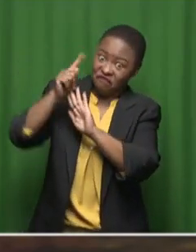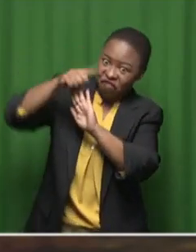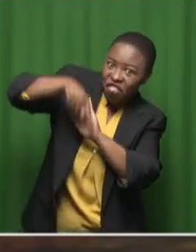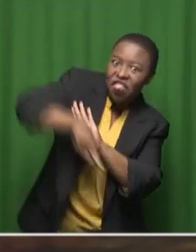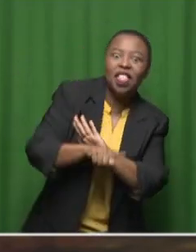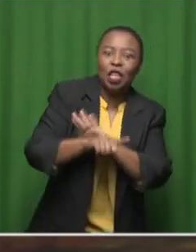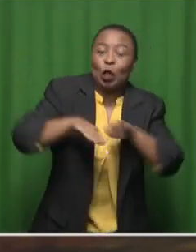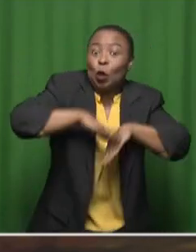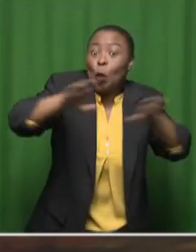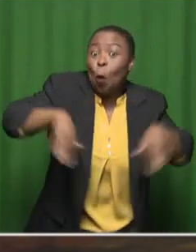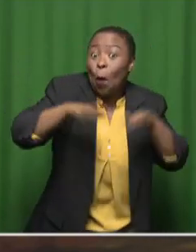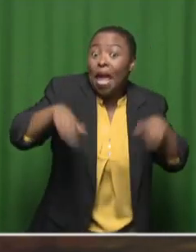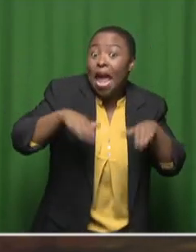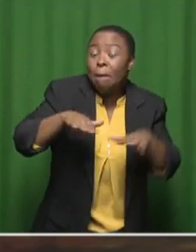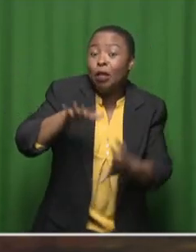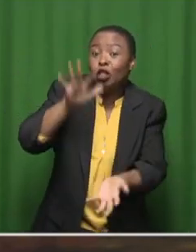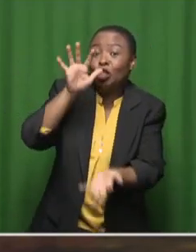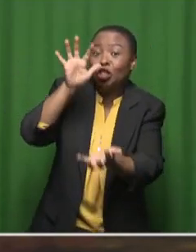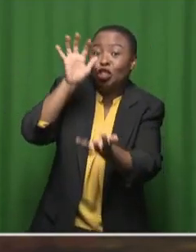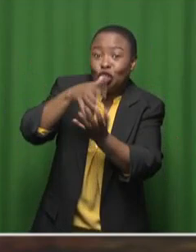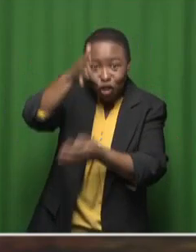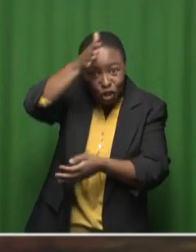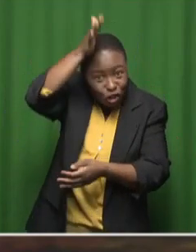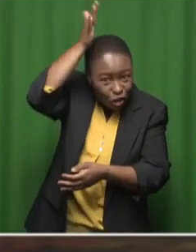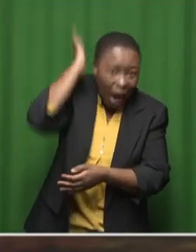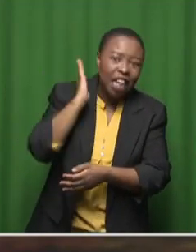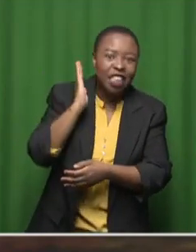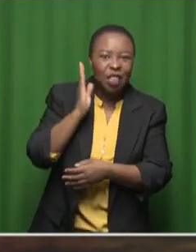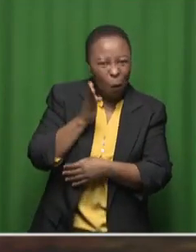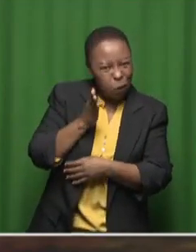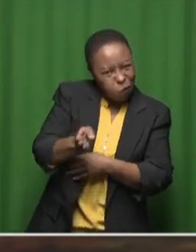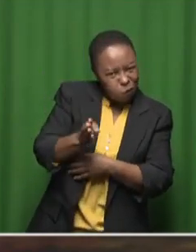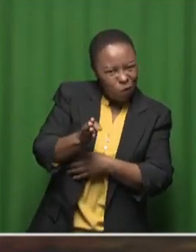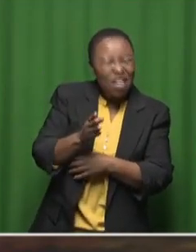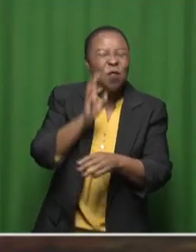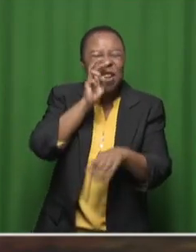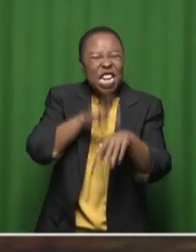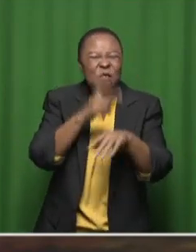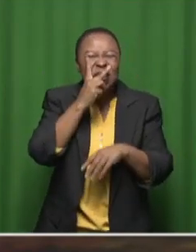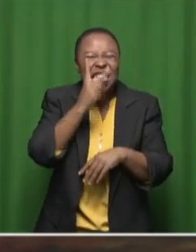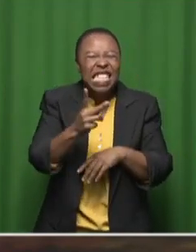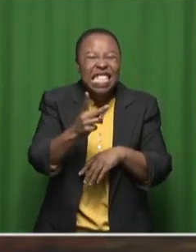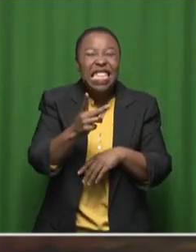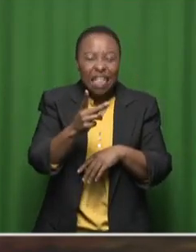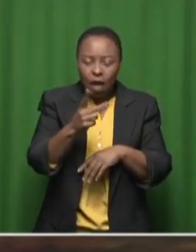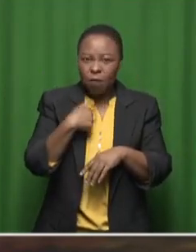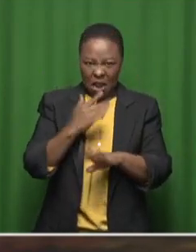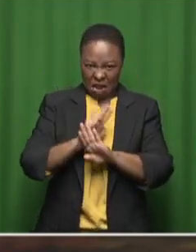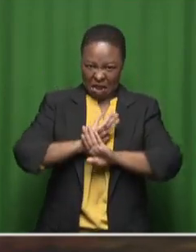swim with the sharks. So wait for it. You need to see this. I was never,